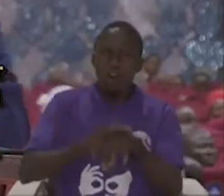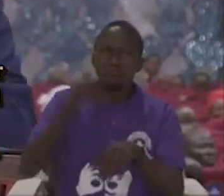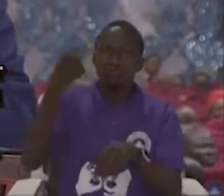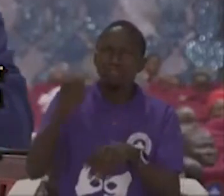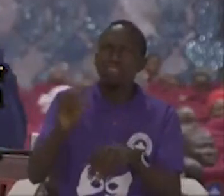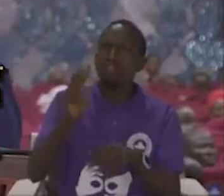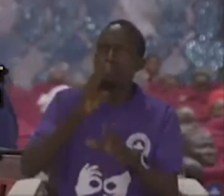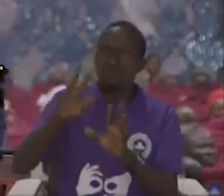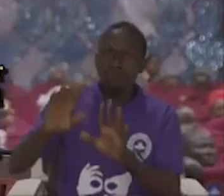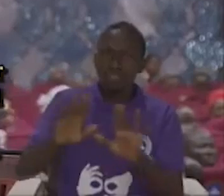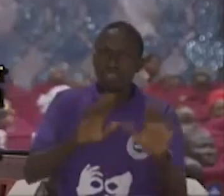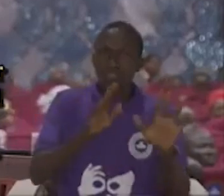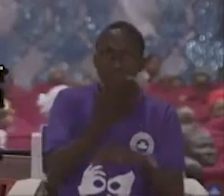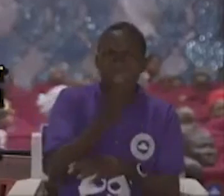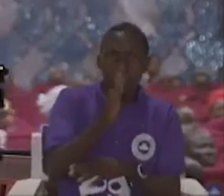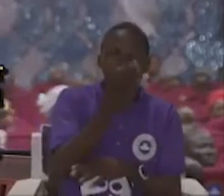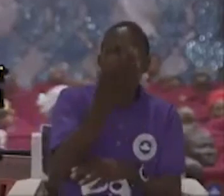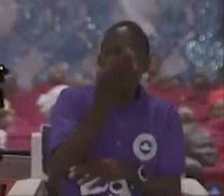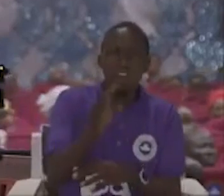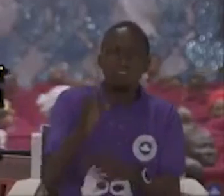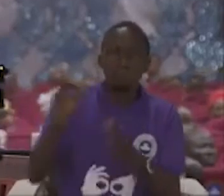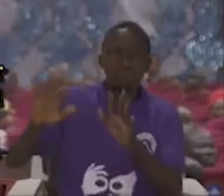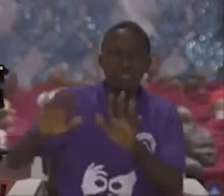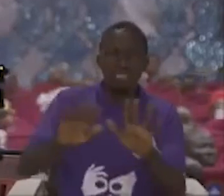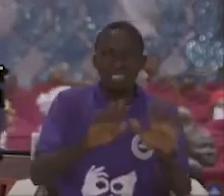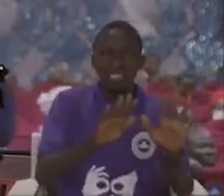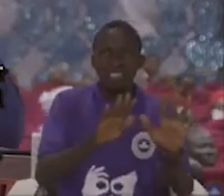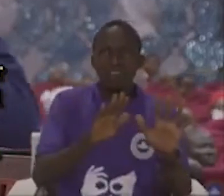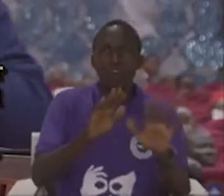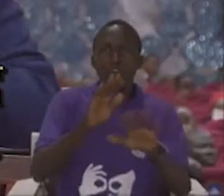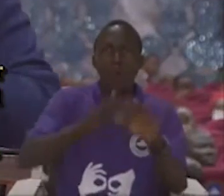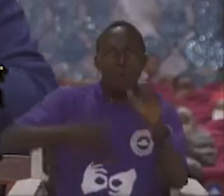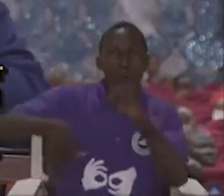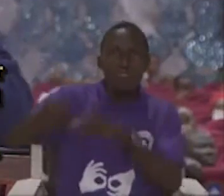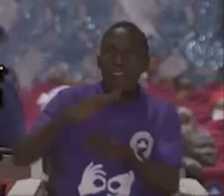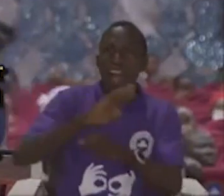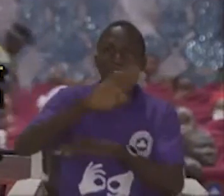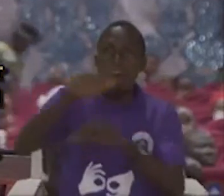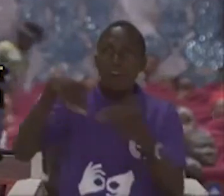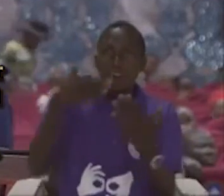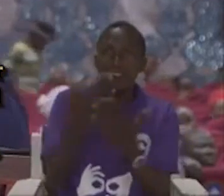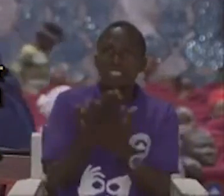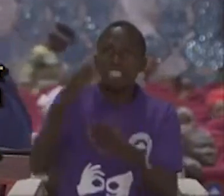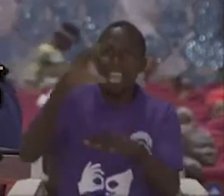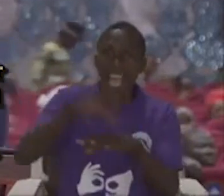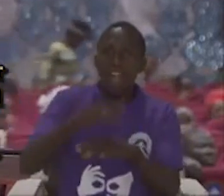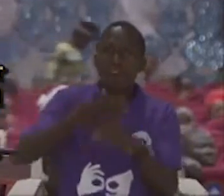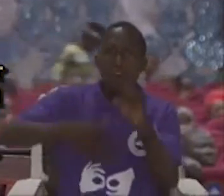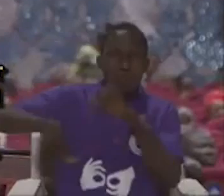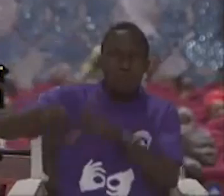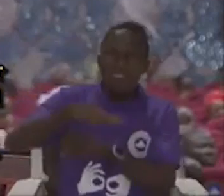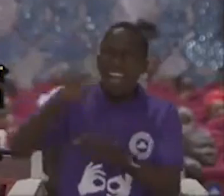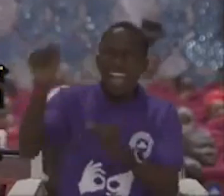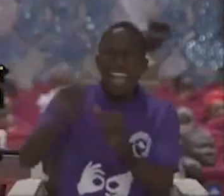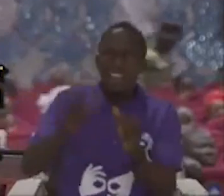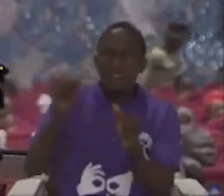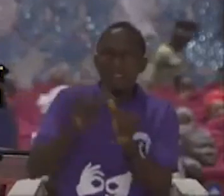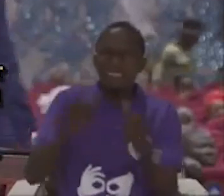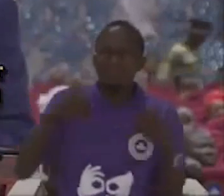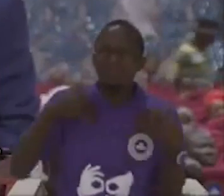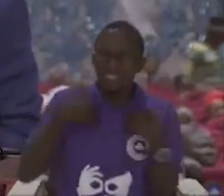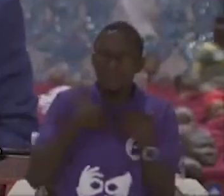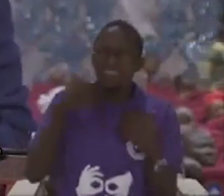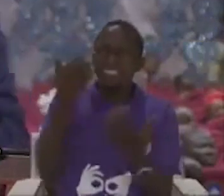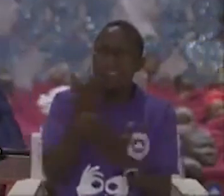the air and over the cattle, over all the earth and over every creepy thing that creeps on the